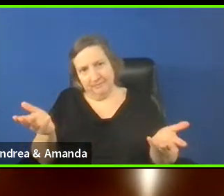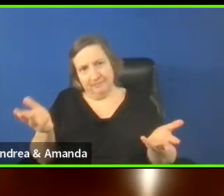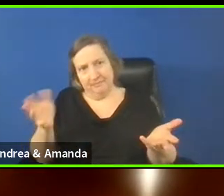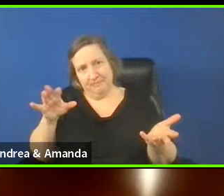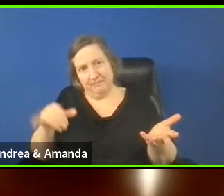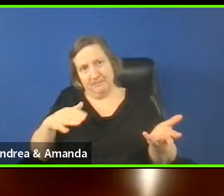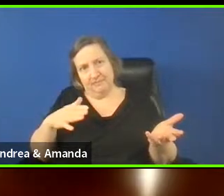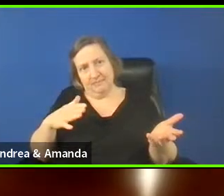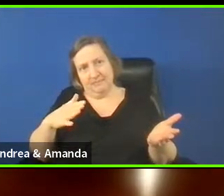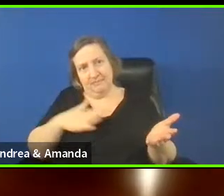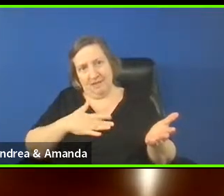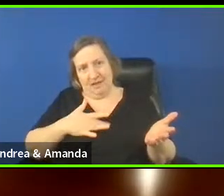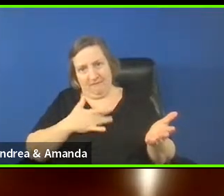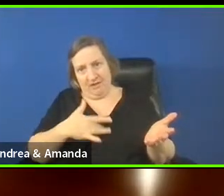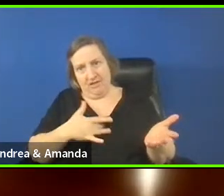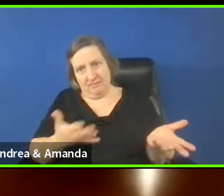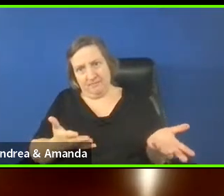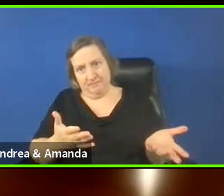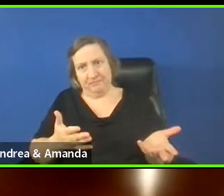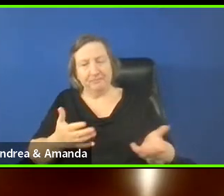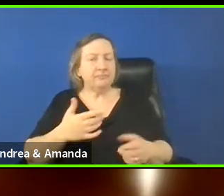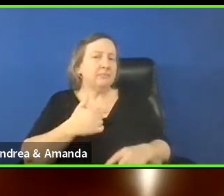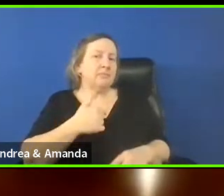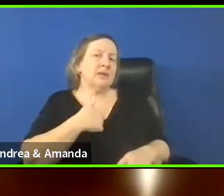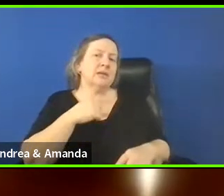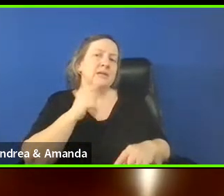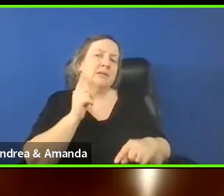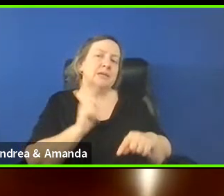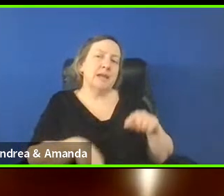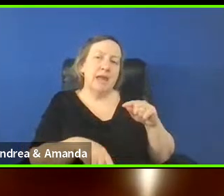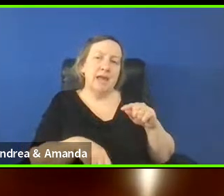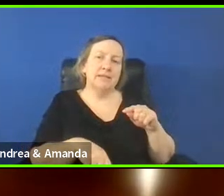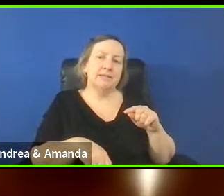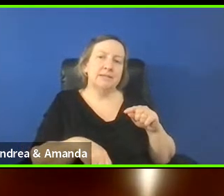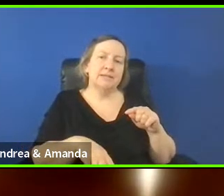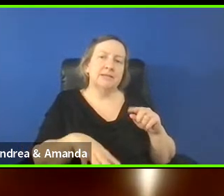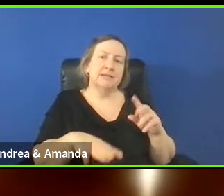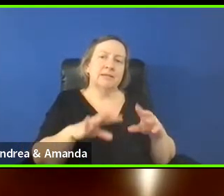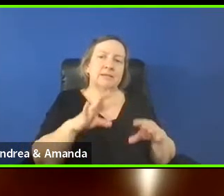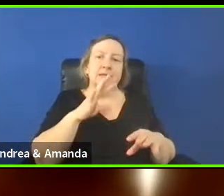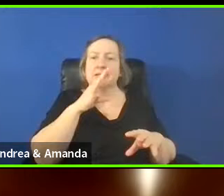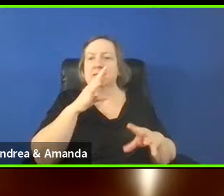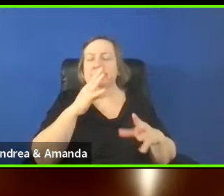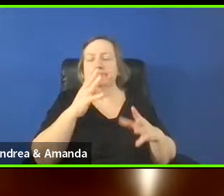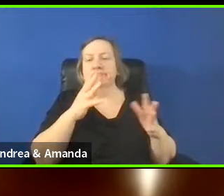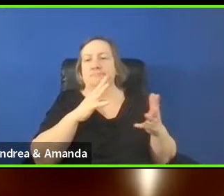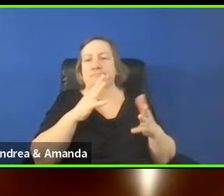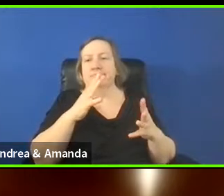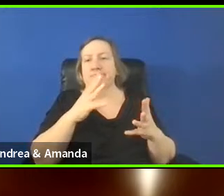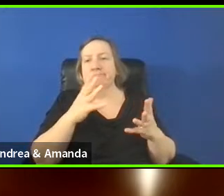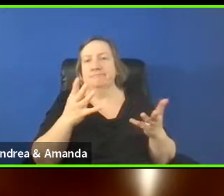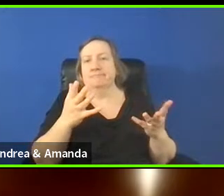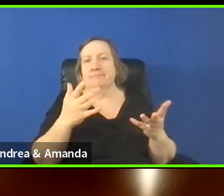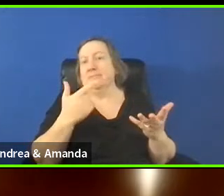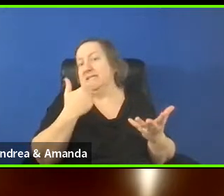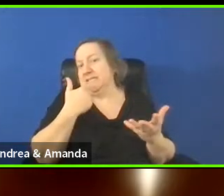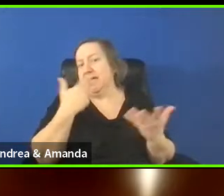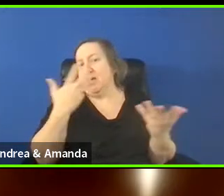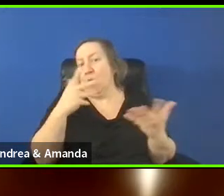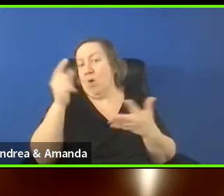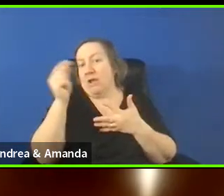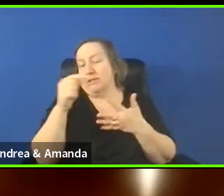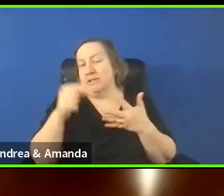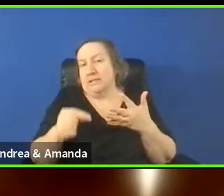That's the feeling that I'm getting. And I can't necessarily speak to what the